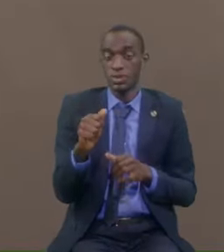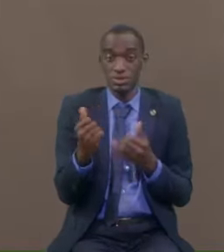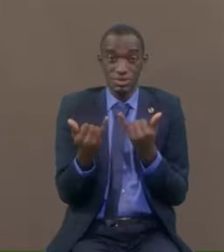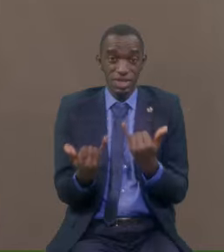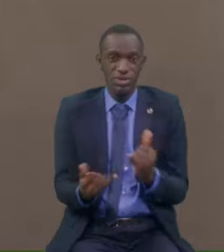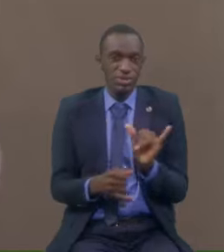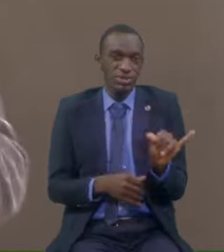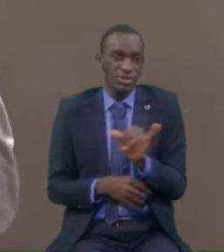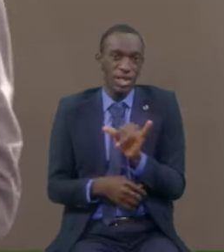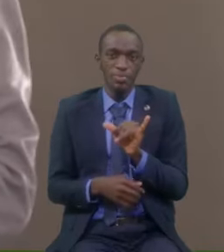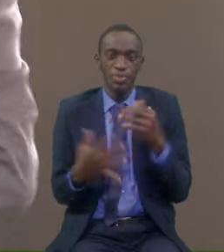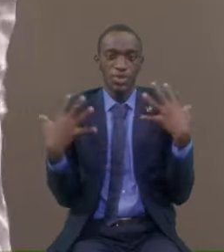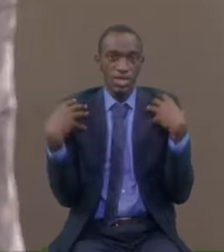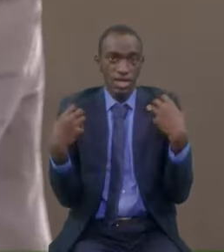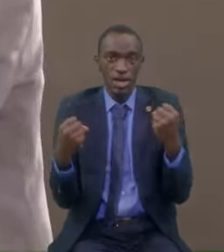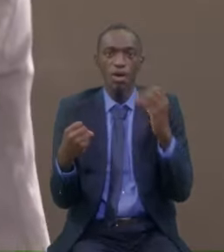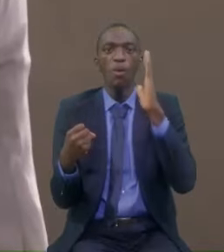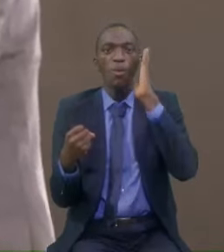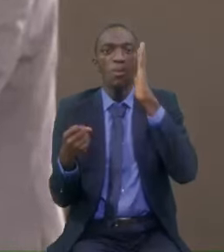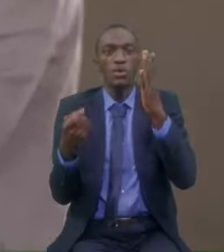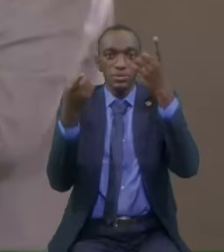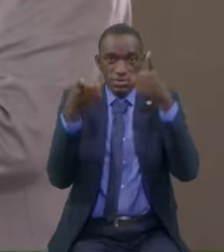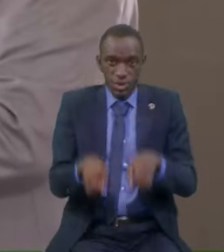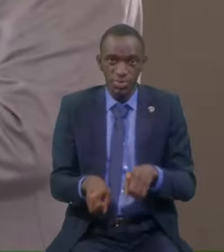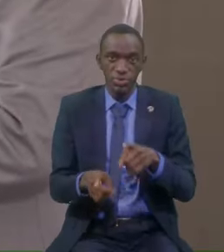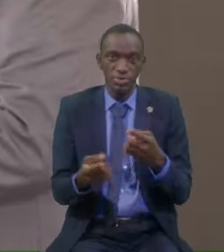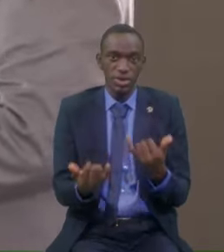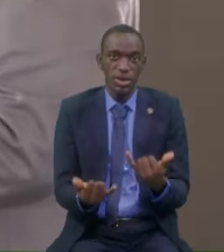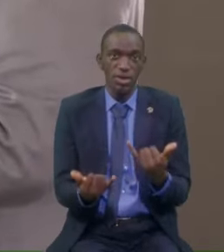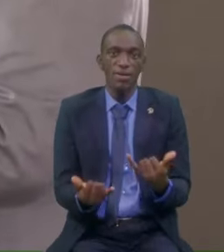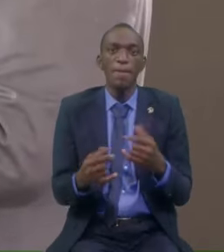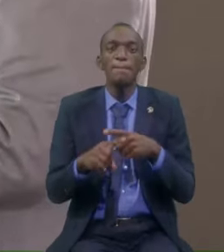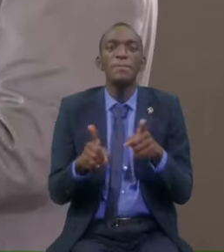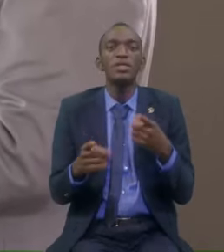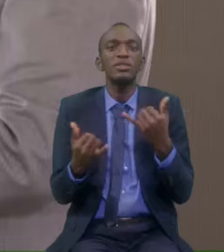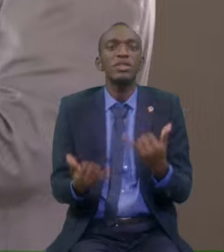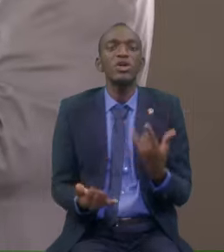going to take place, but now the old rot, the